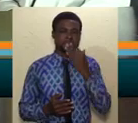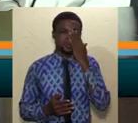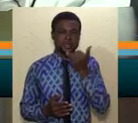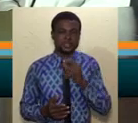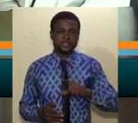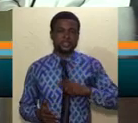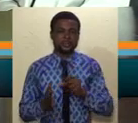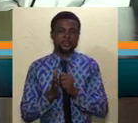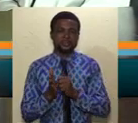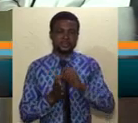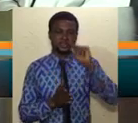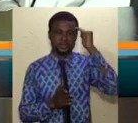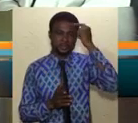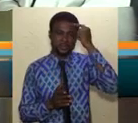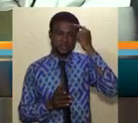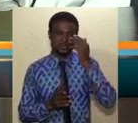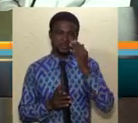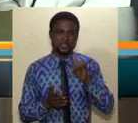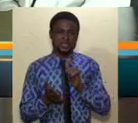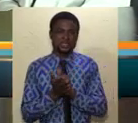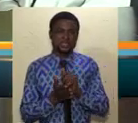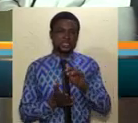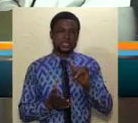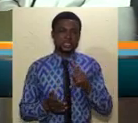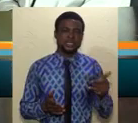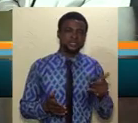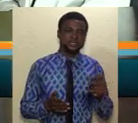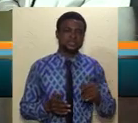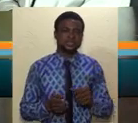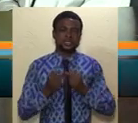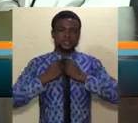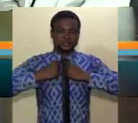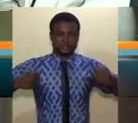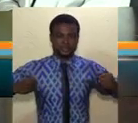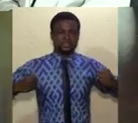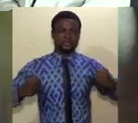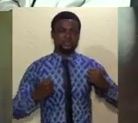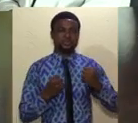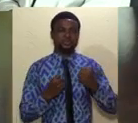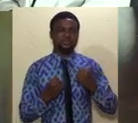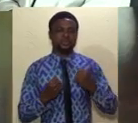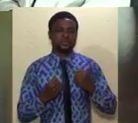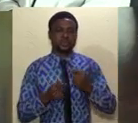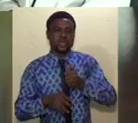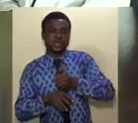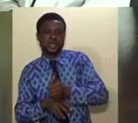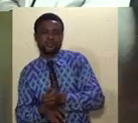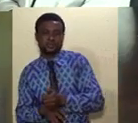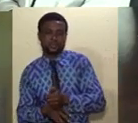by the Lagos State government that any sexual offender knows that they don't